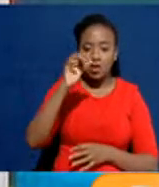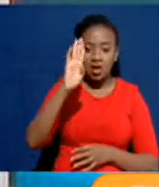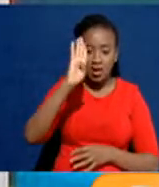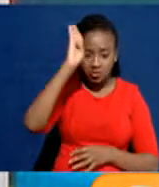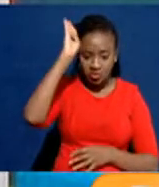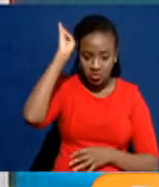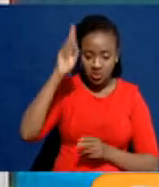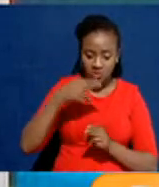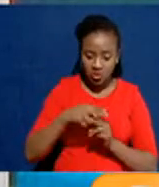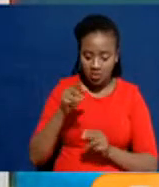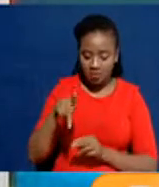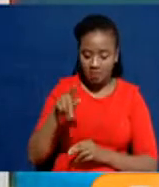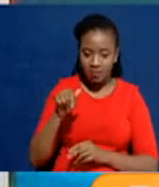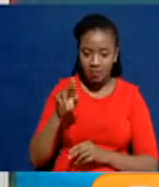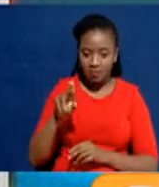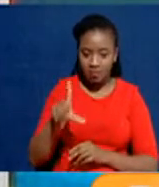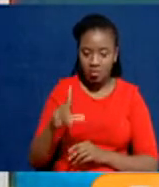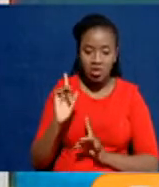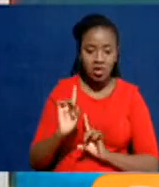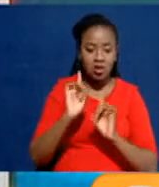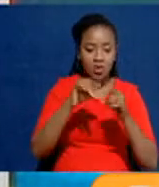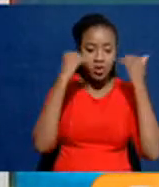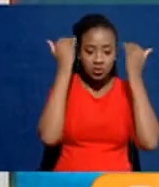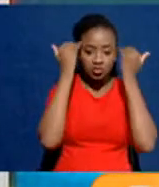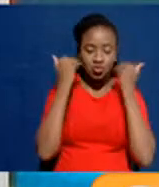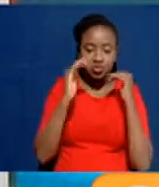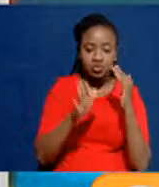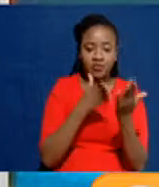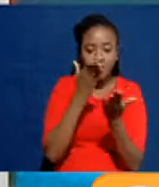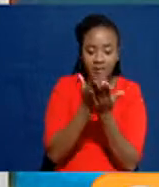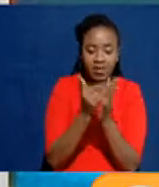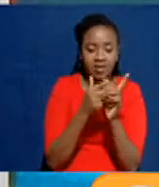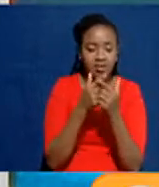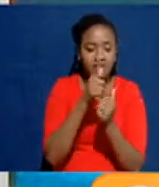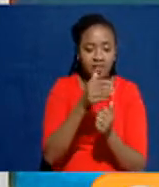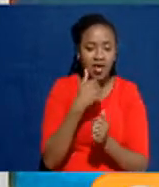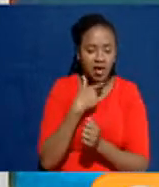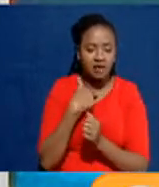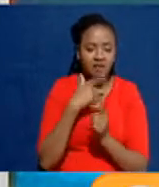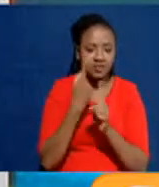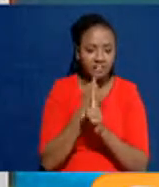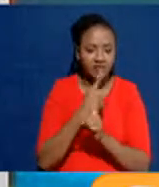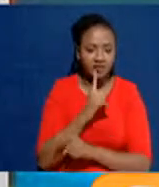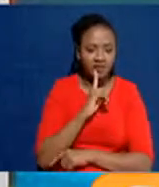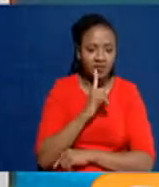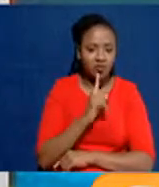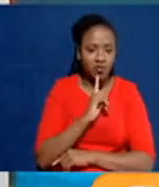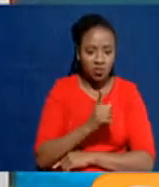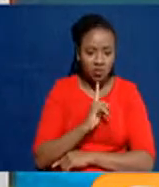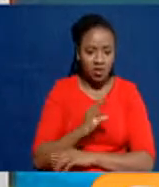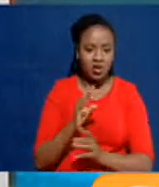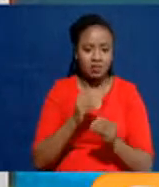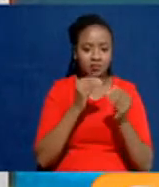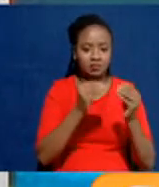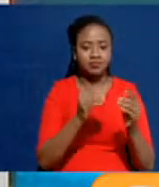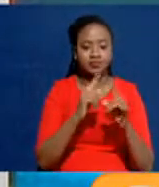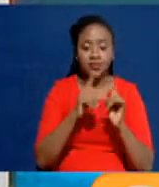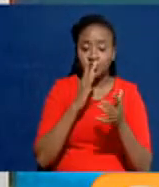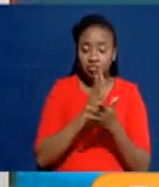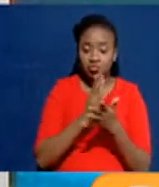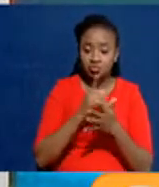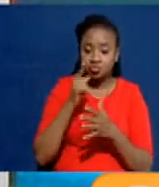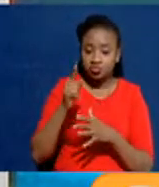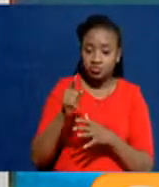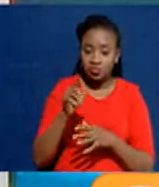Kihara Kariuki, went to the Court of Appeal, and there was some stay orders, so that even though Justice Murima had said that